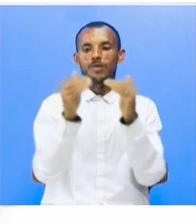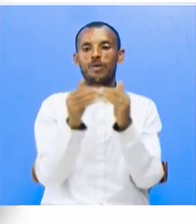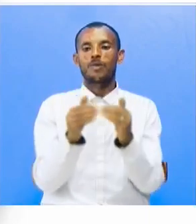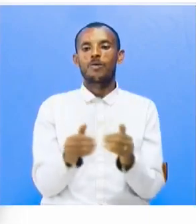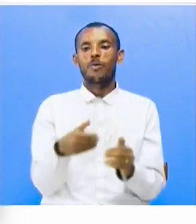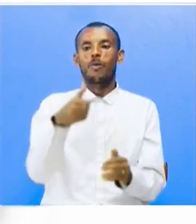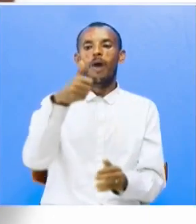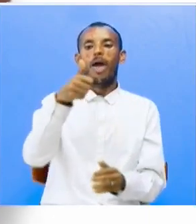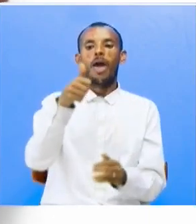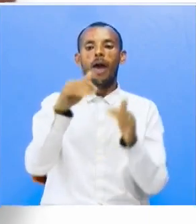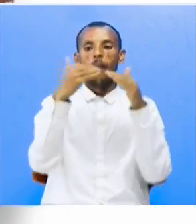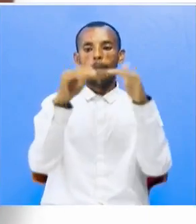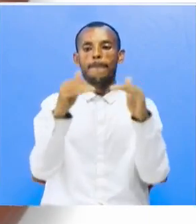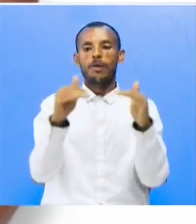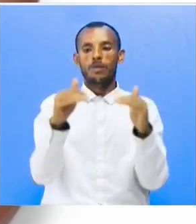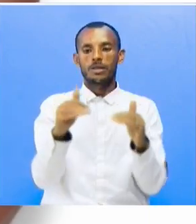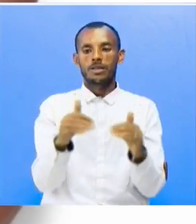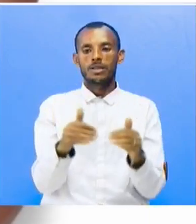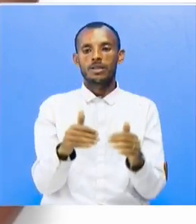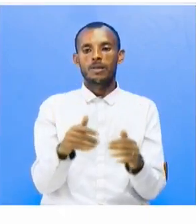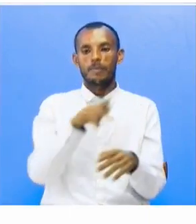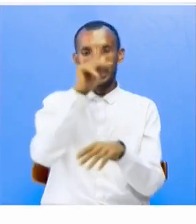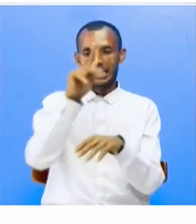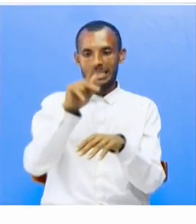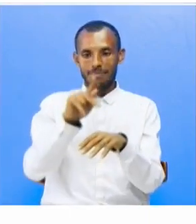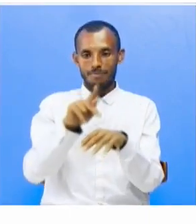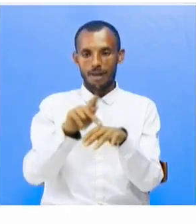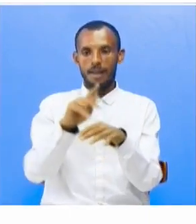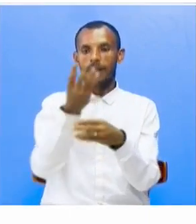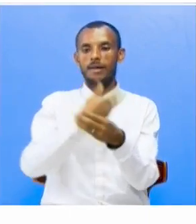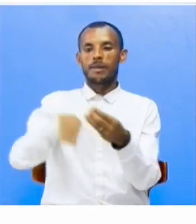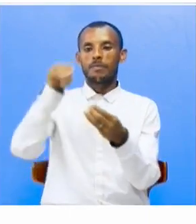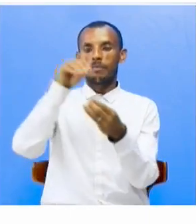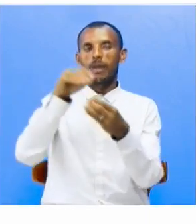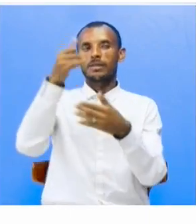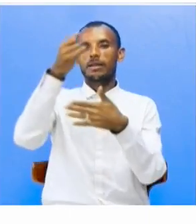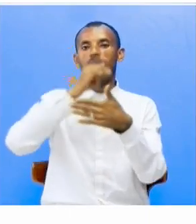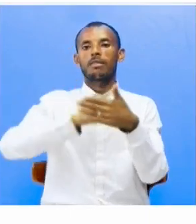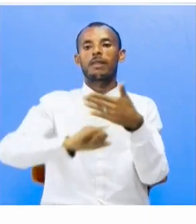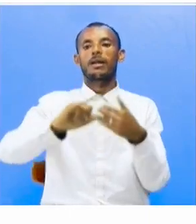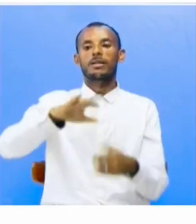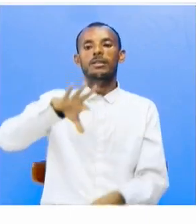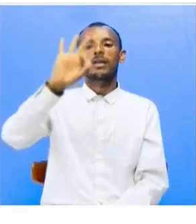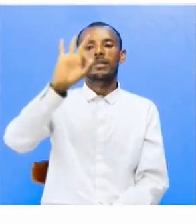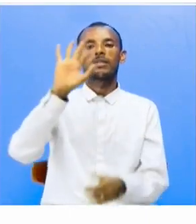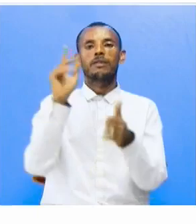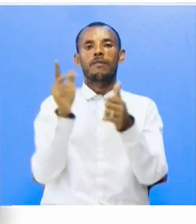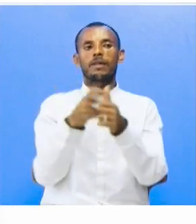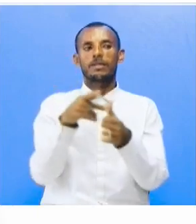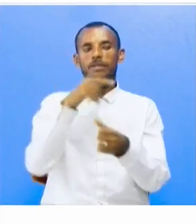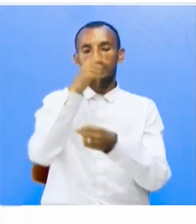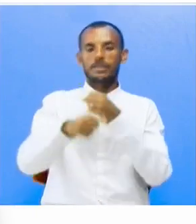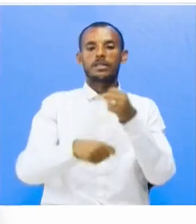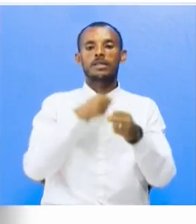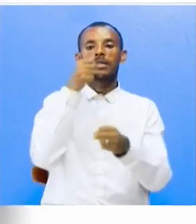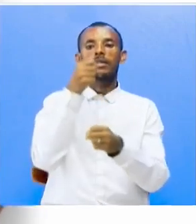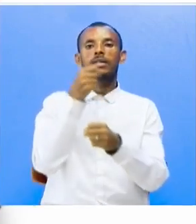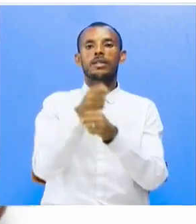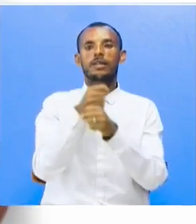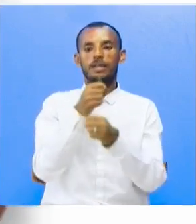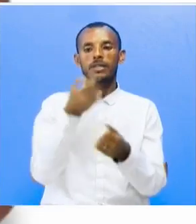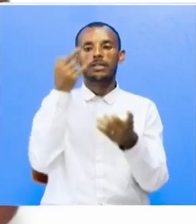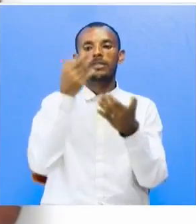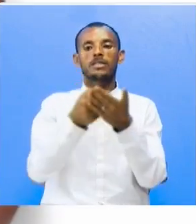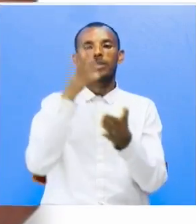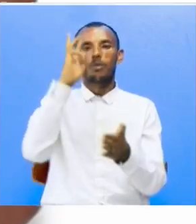it is the original principal plus the interest earned in the first year. So this